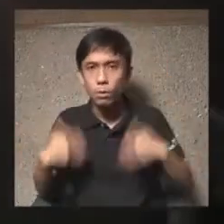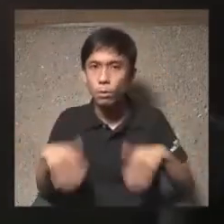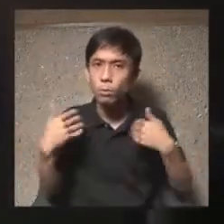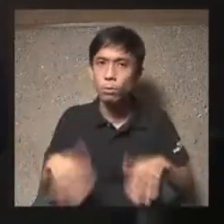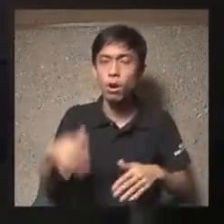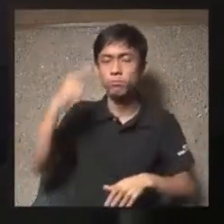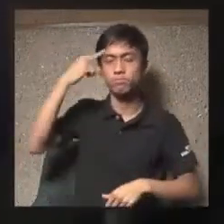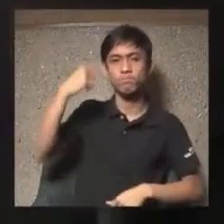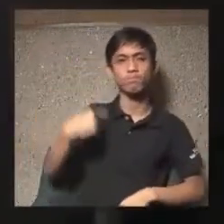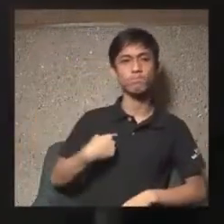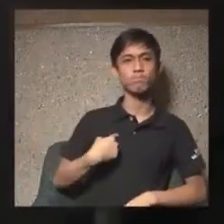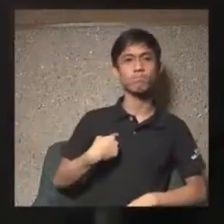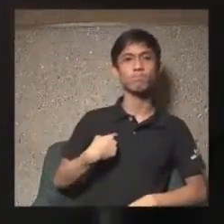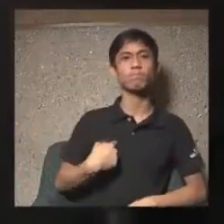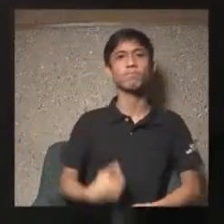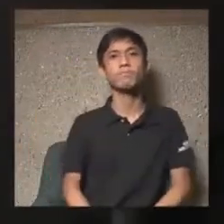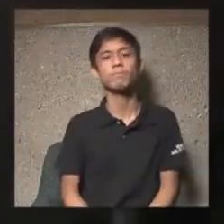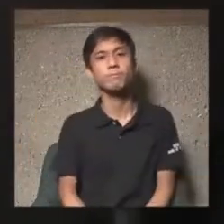to know something.